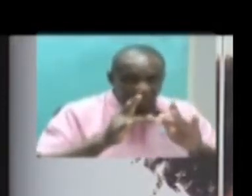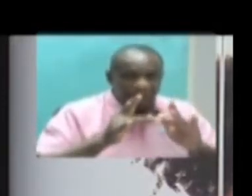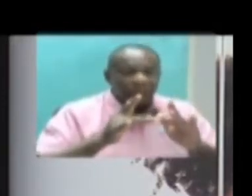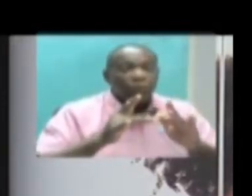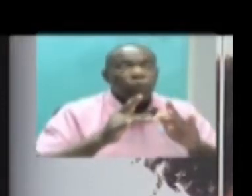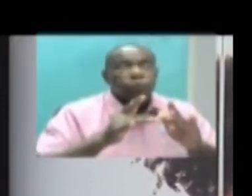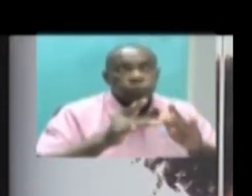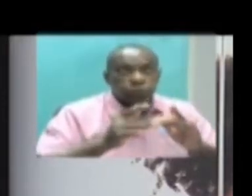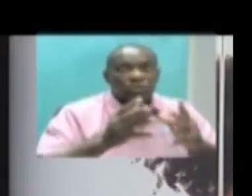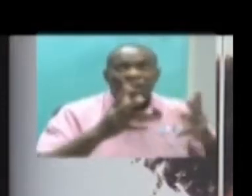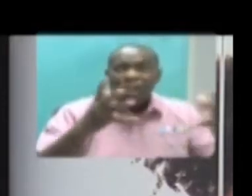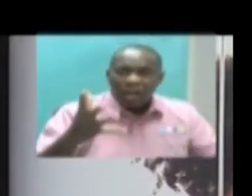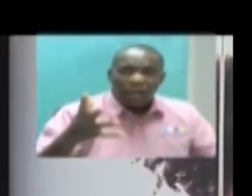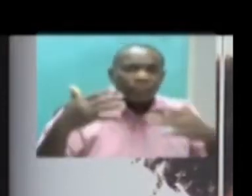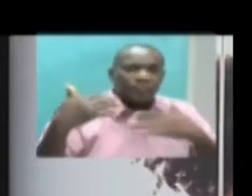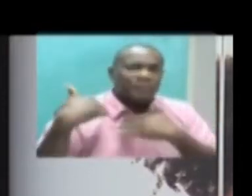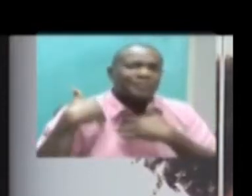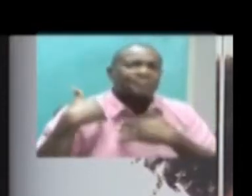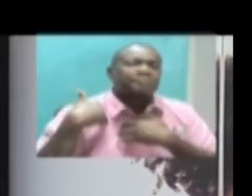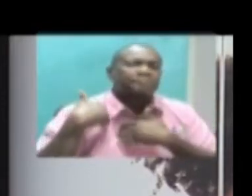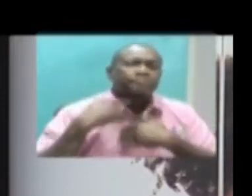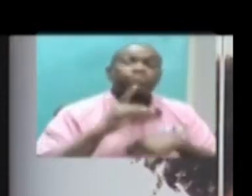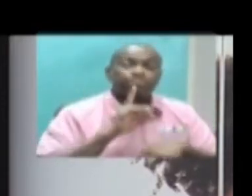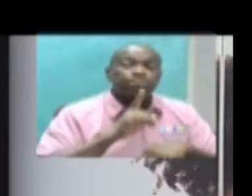as parents. It's not as